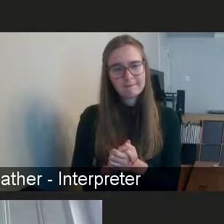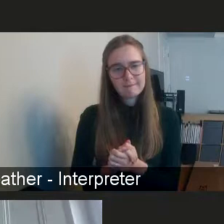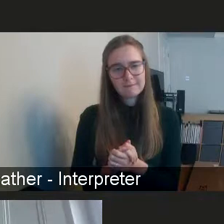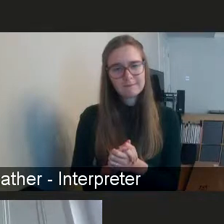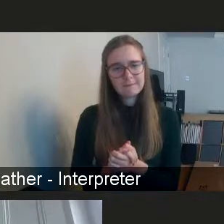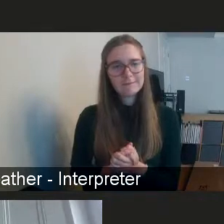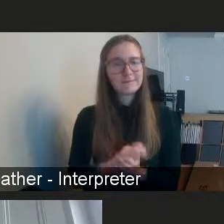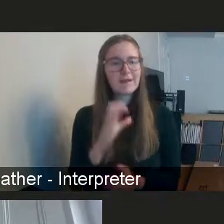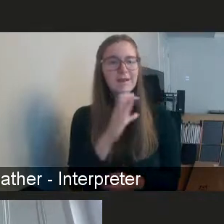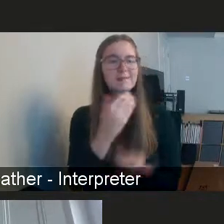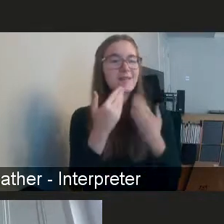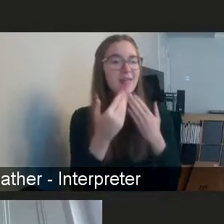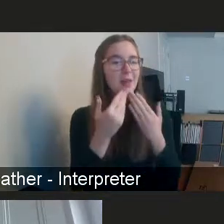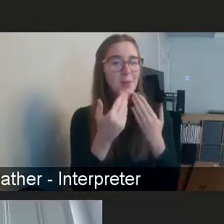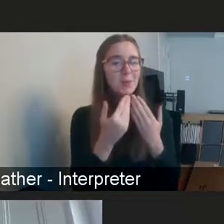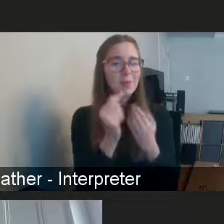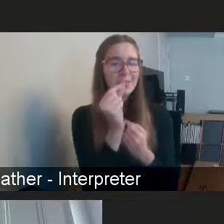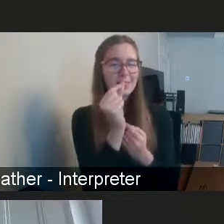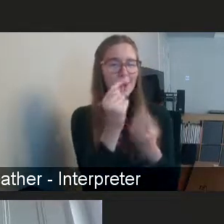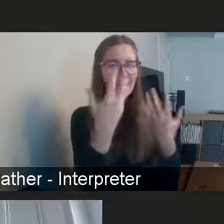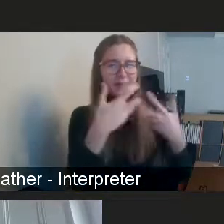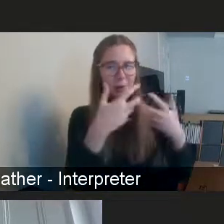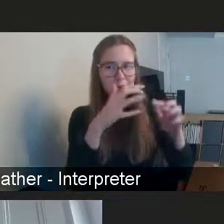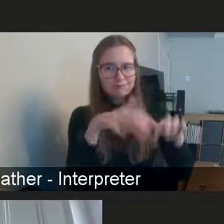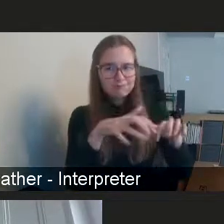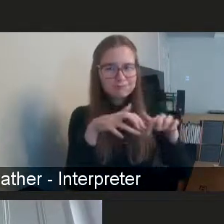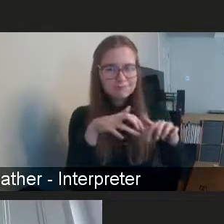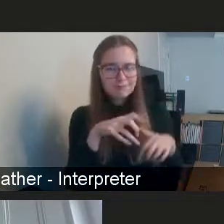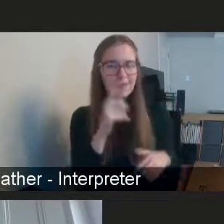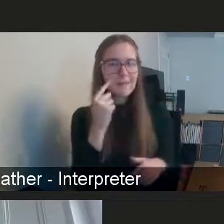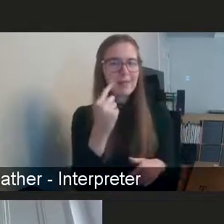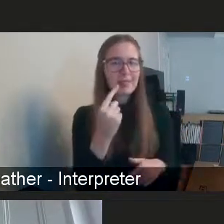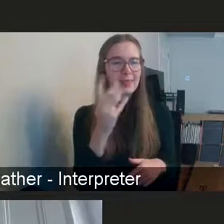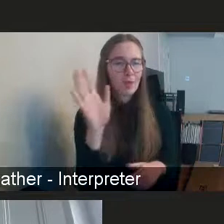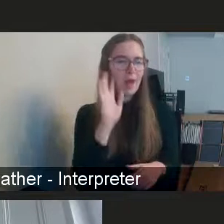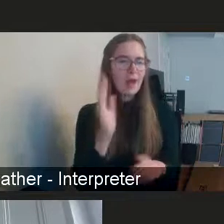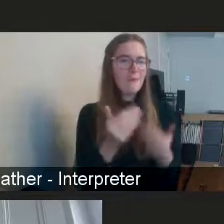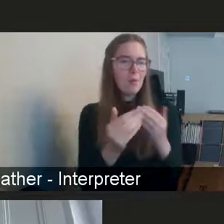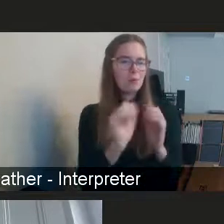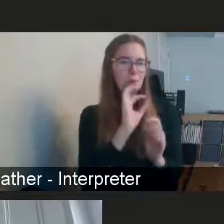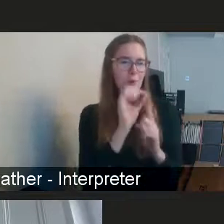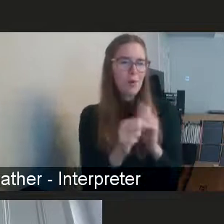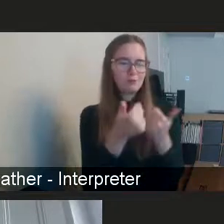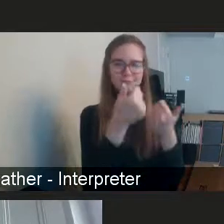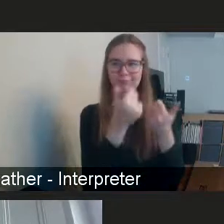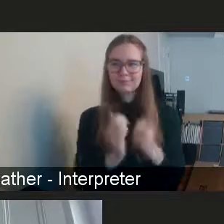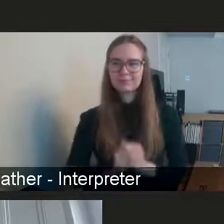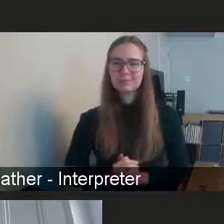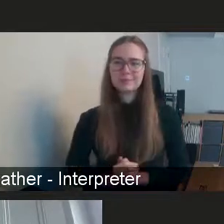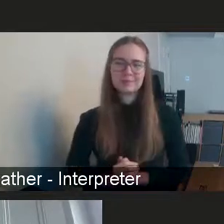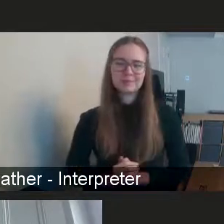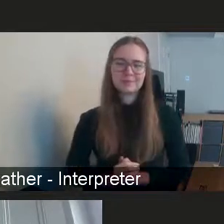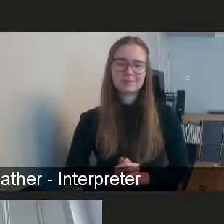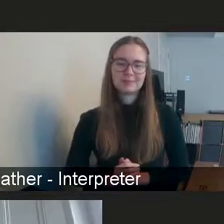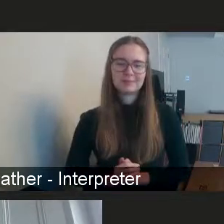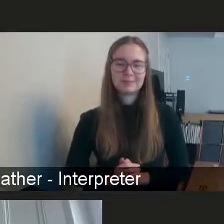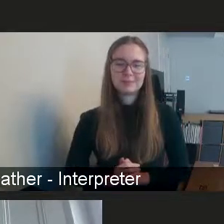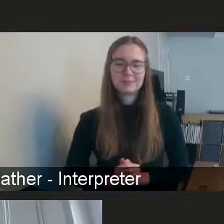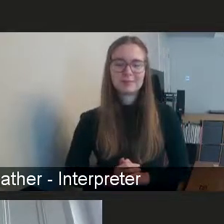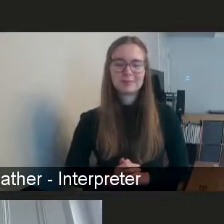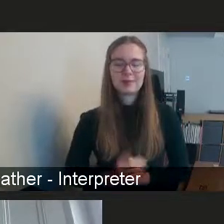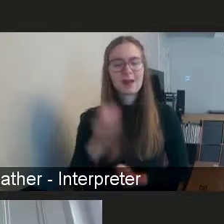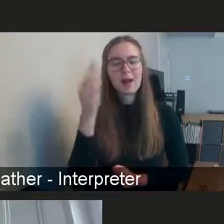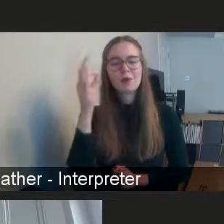Thank you, Dr. Miller. We had a little bit of problem with your connection there, but I think we heard your contribution. Councillor